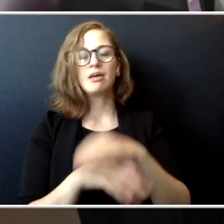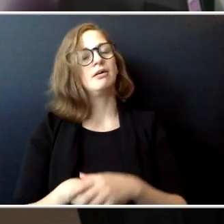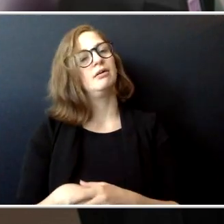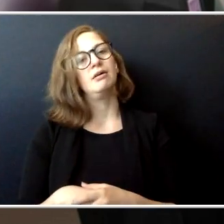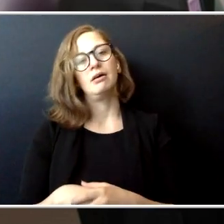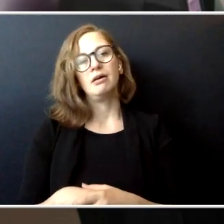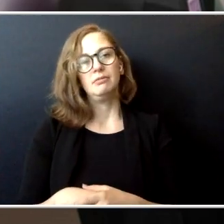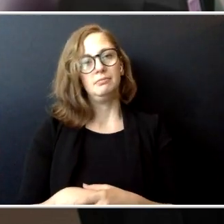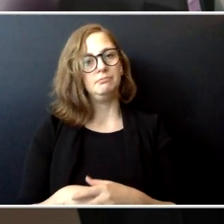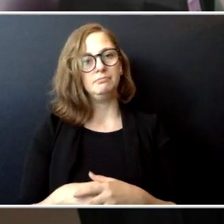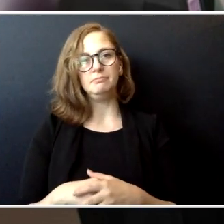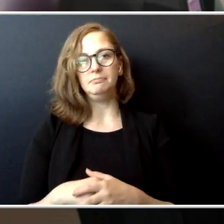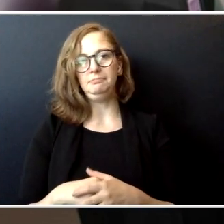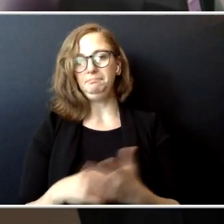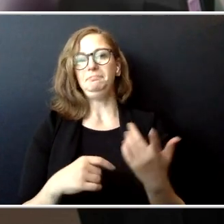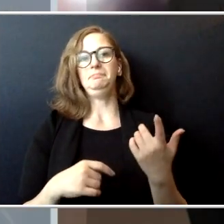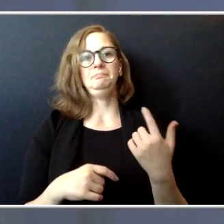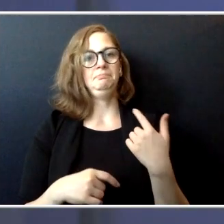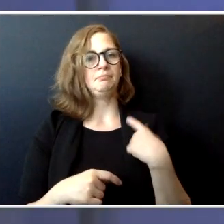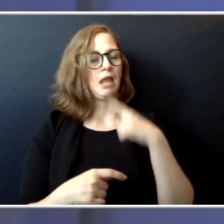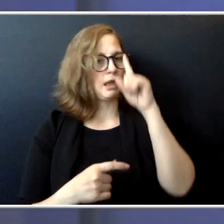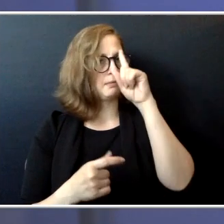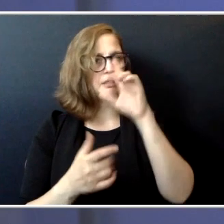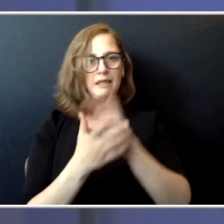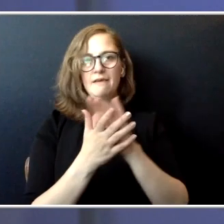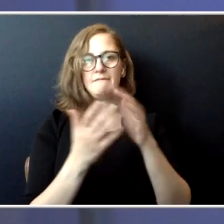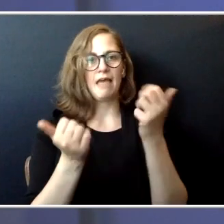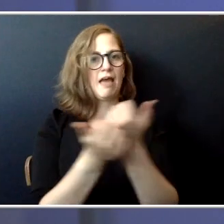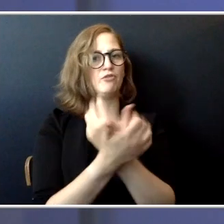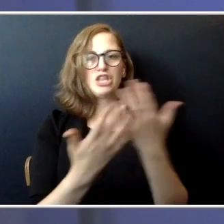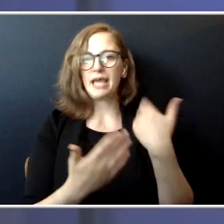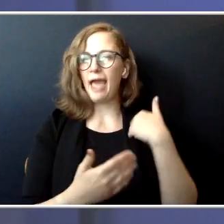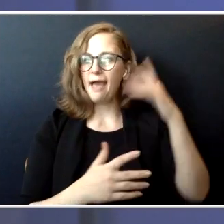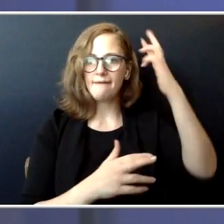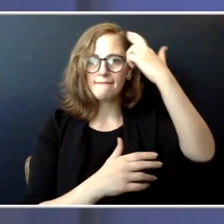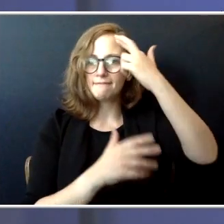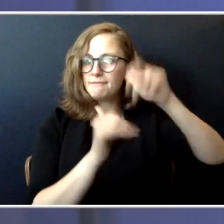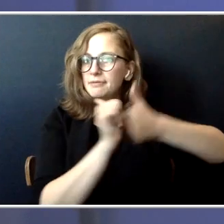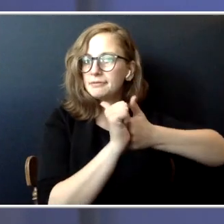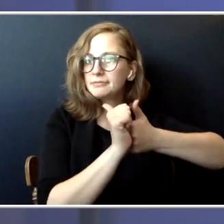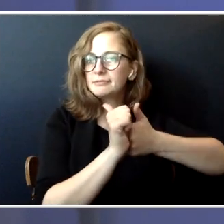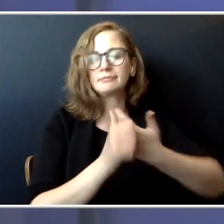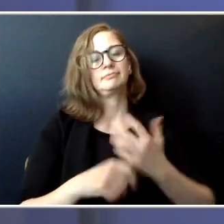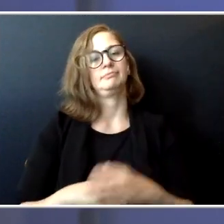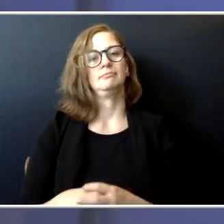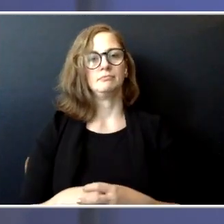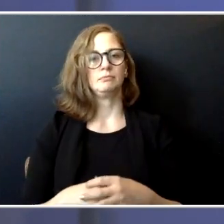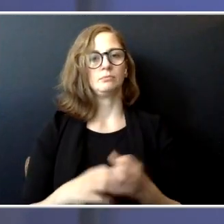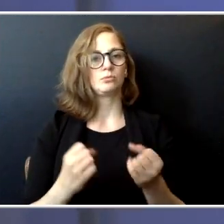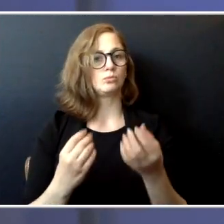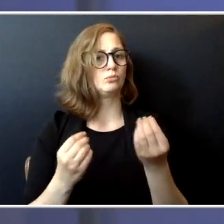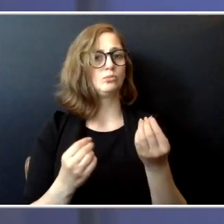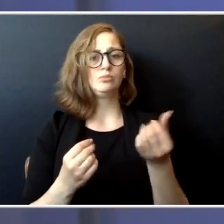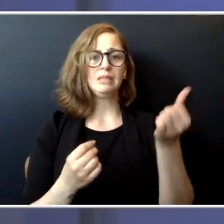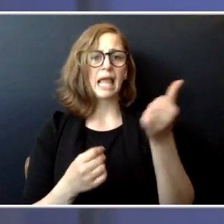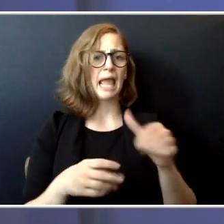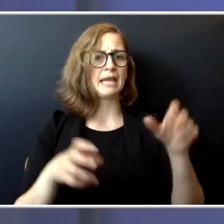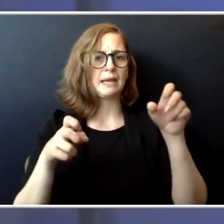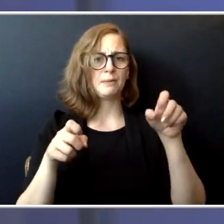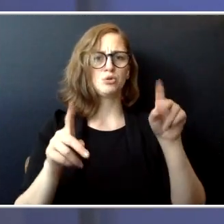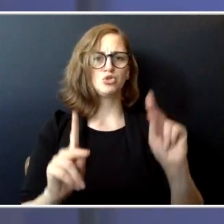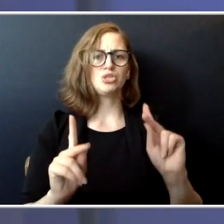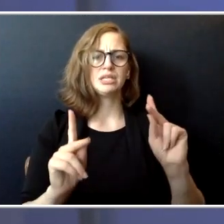doesn't have a purpose to it. And that's why anytime I have an opportunity to talk about, not per